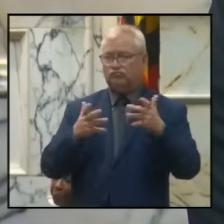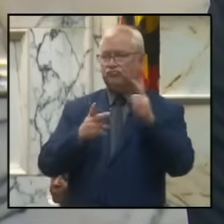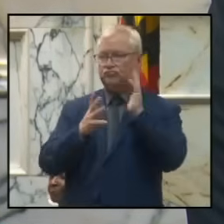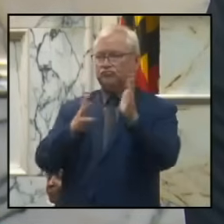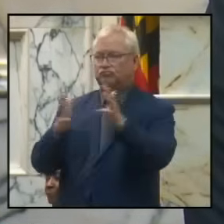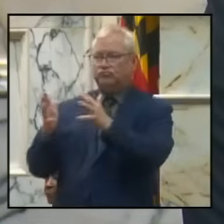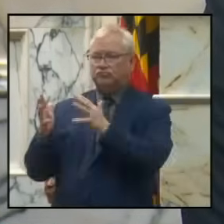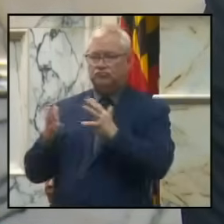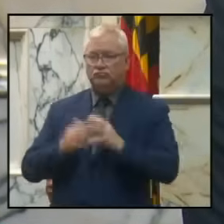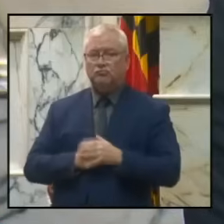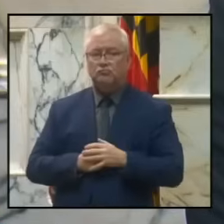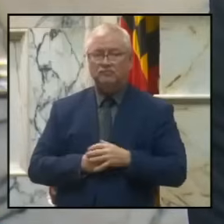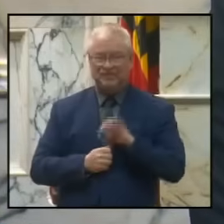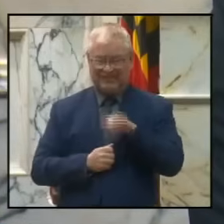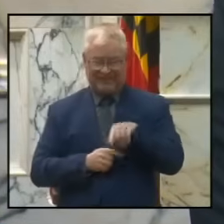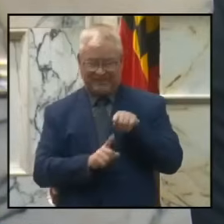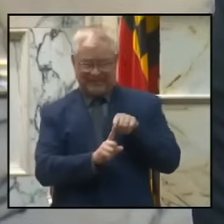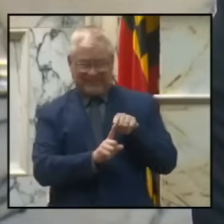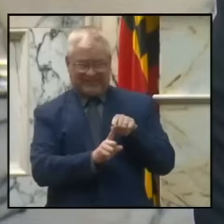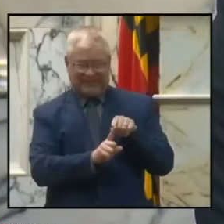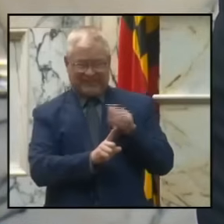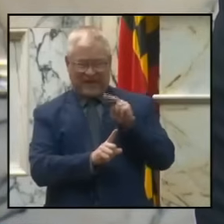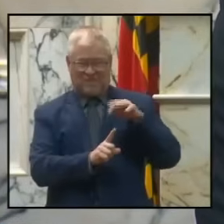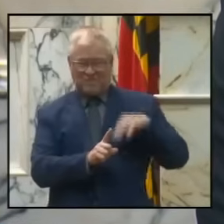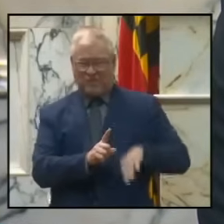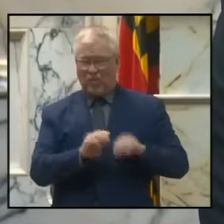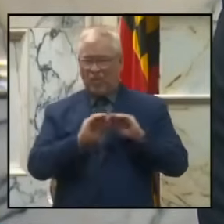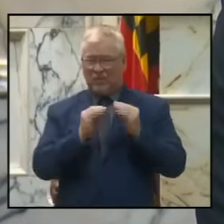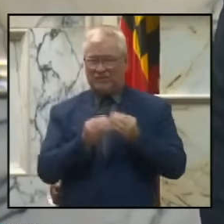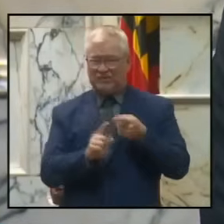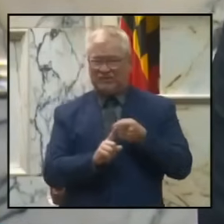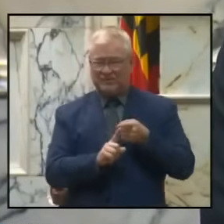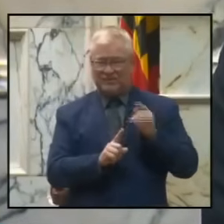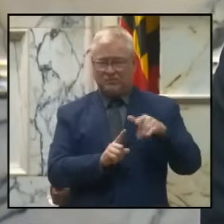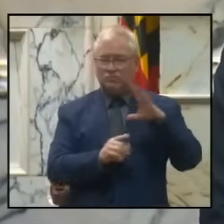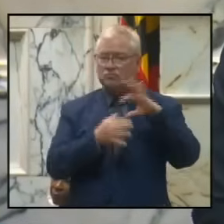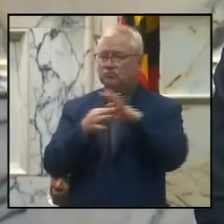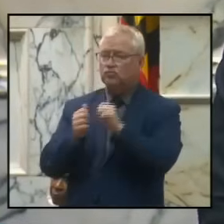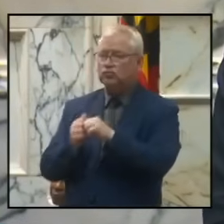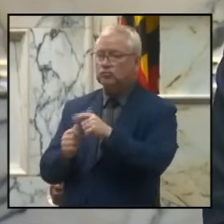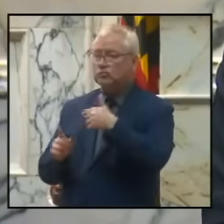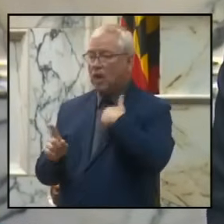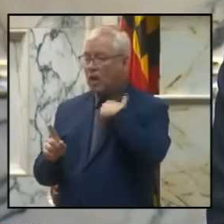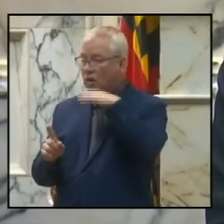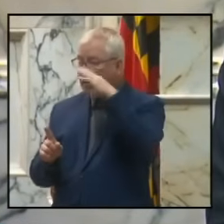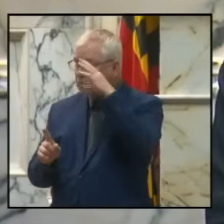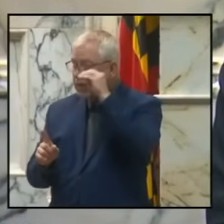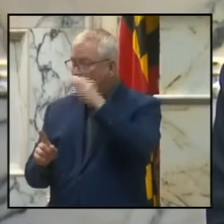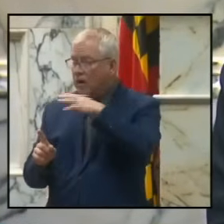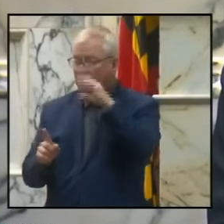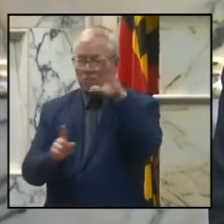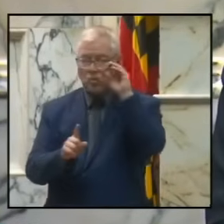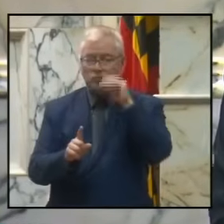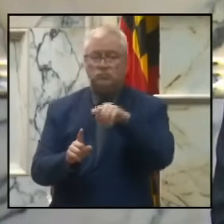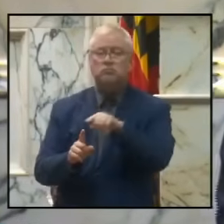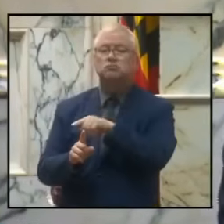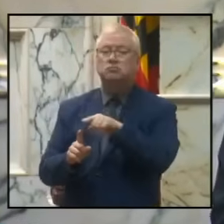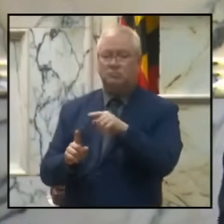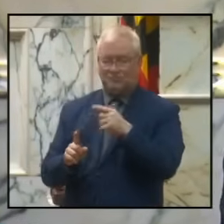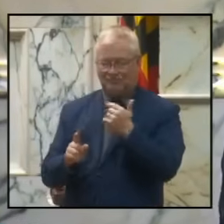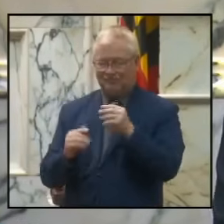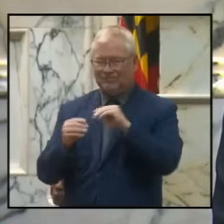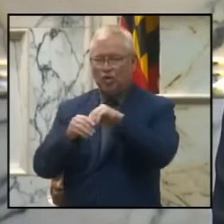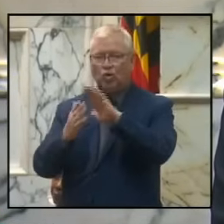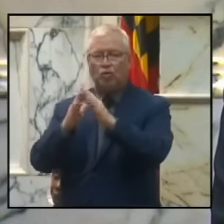a nonprofit that connects men and boys with mentorship in their communities. And over these last